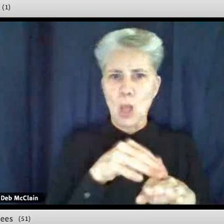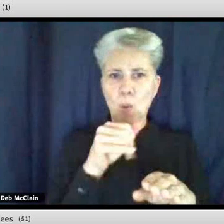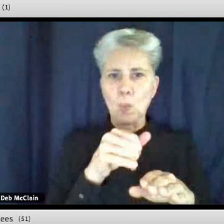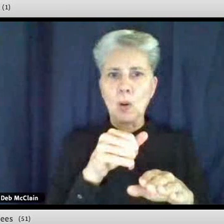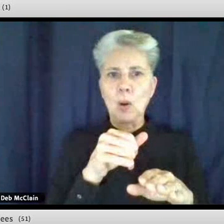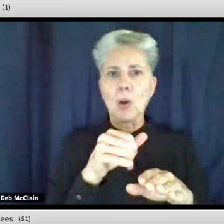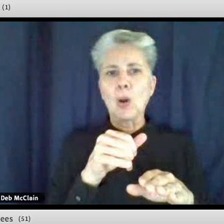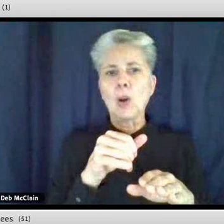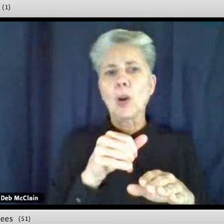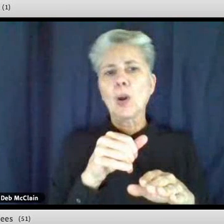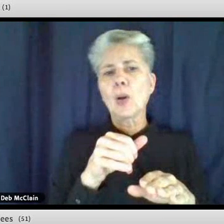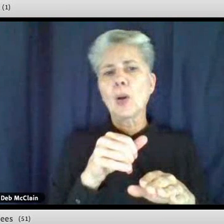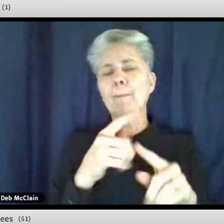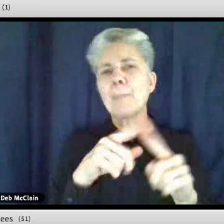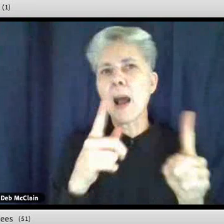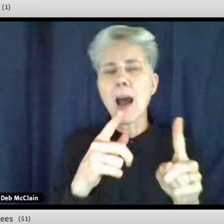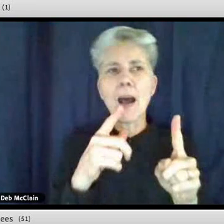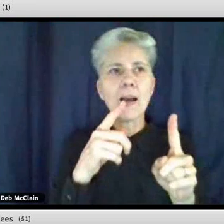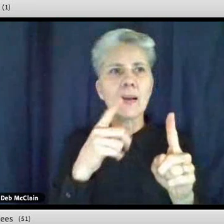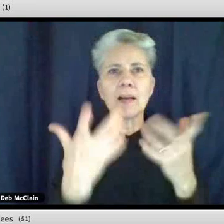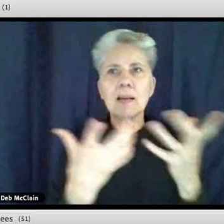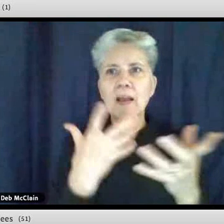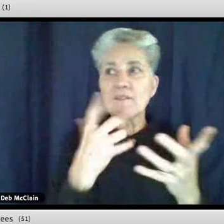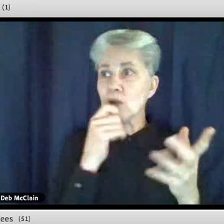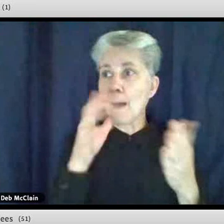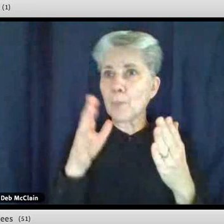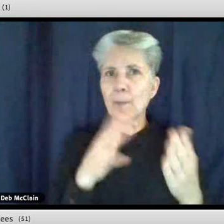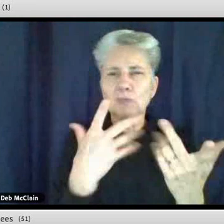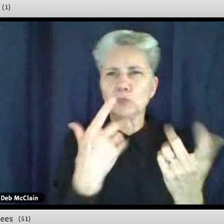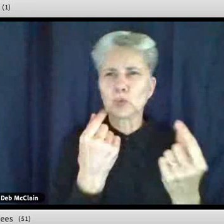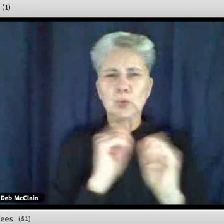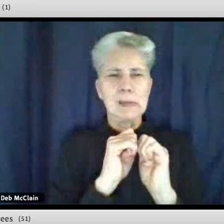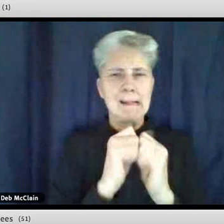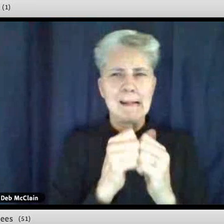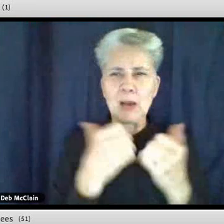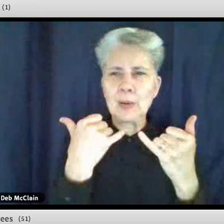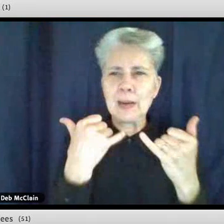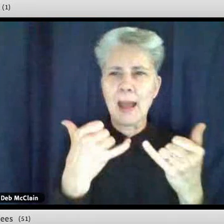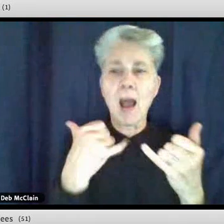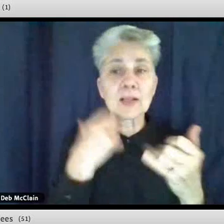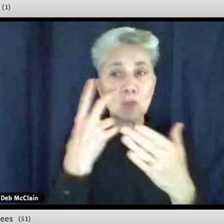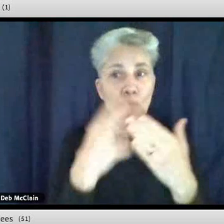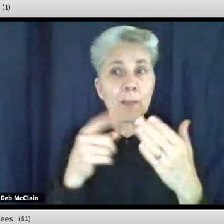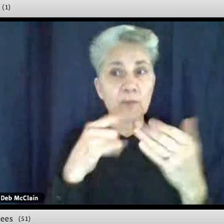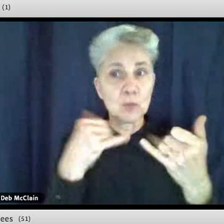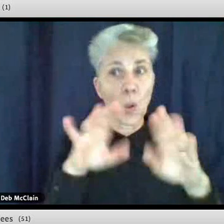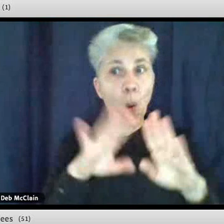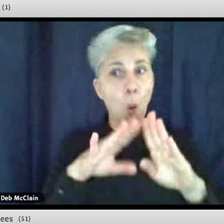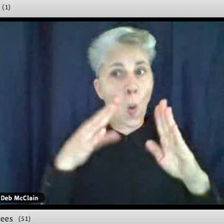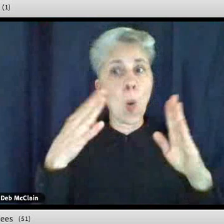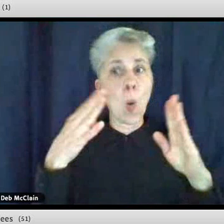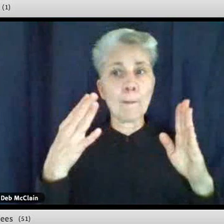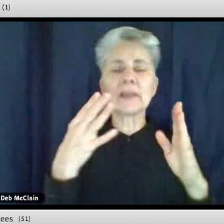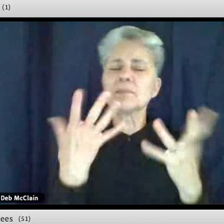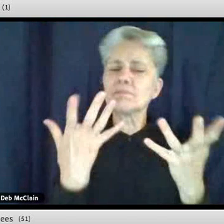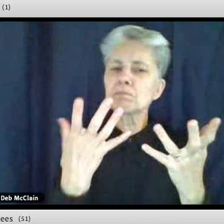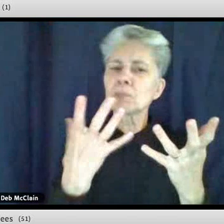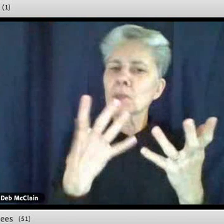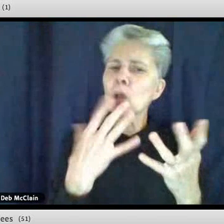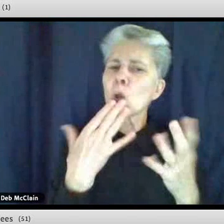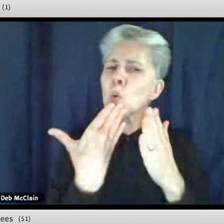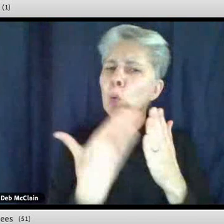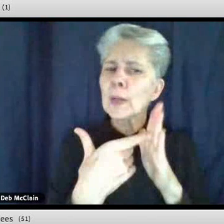to be. But if you're not prepared, what can you do to prepare now? I saw some of you are still open. And what are some good